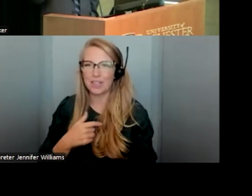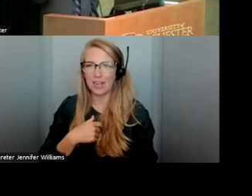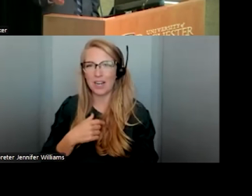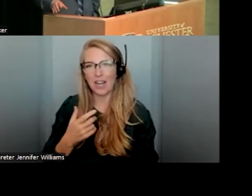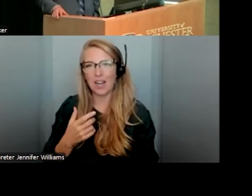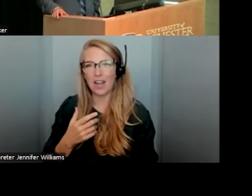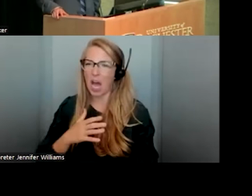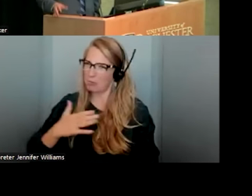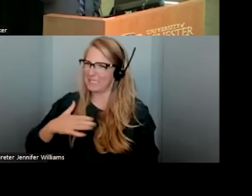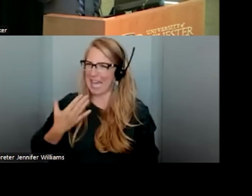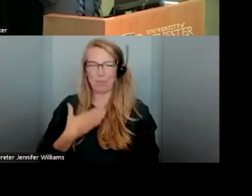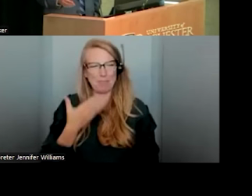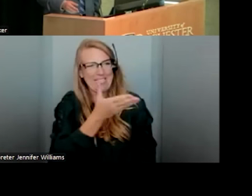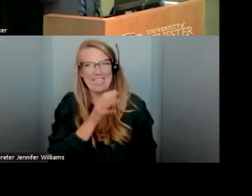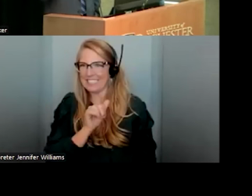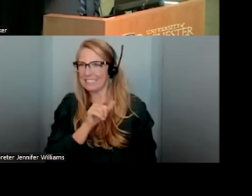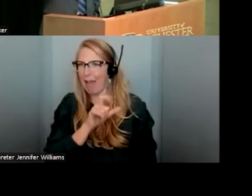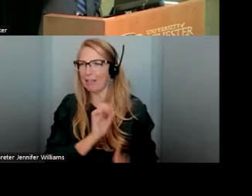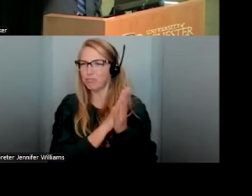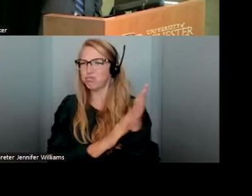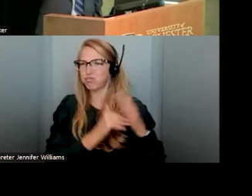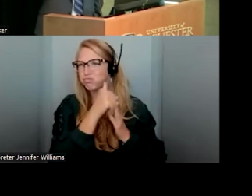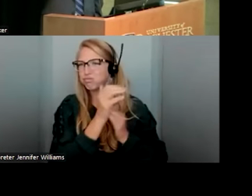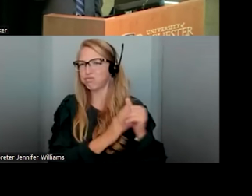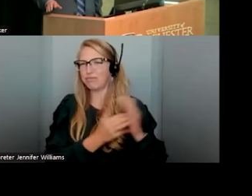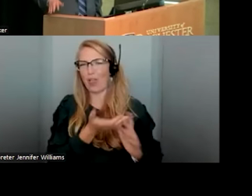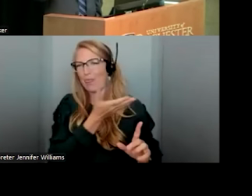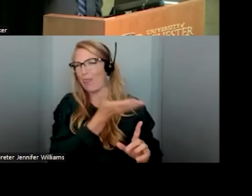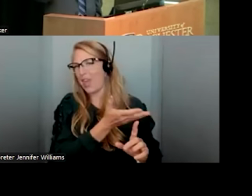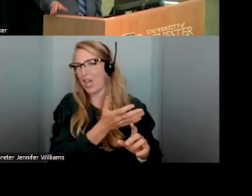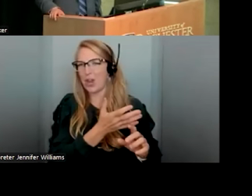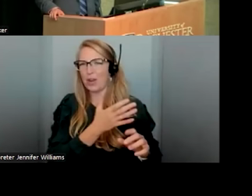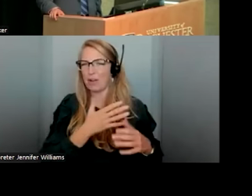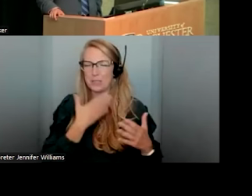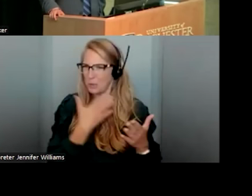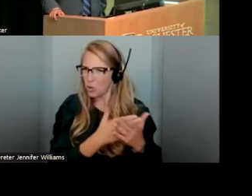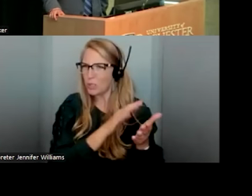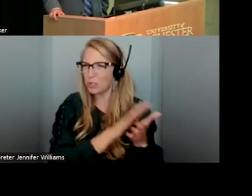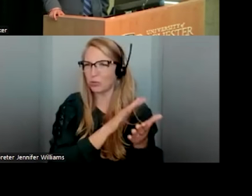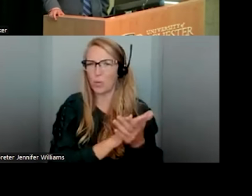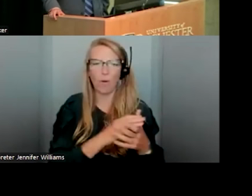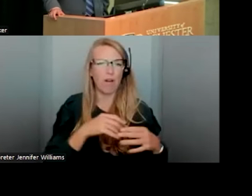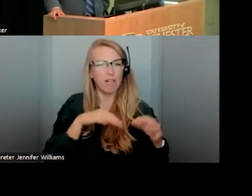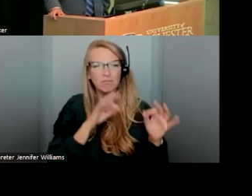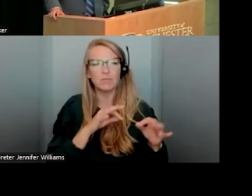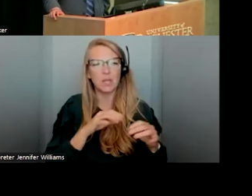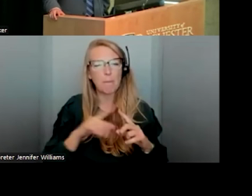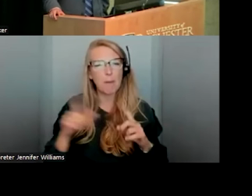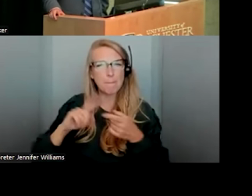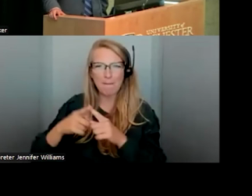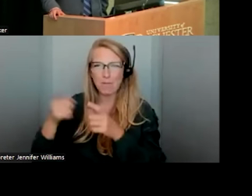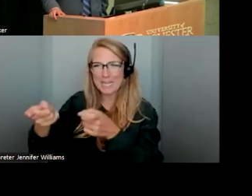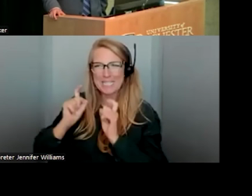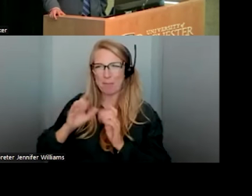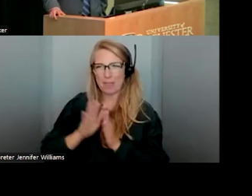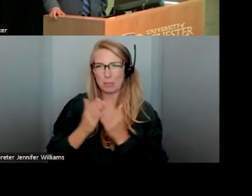at Yale and very comfortable, and my son was in good school and et cetera. And he gave me this book called The